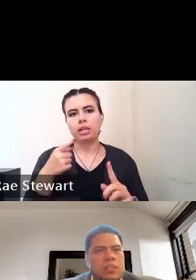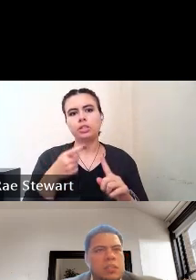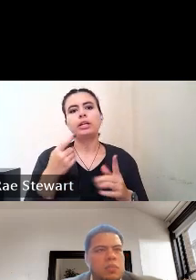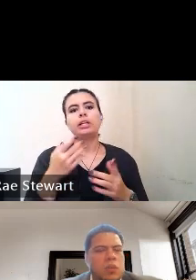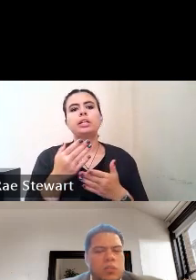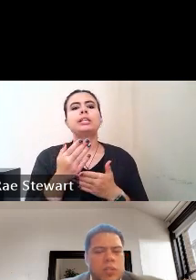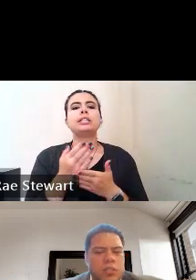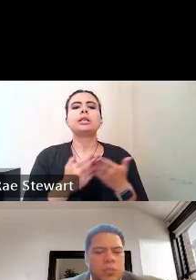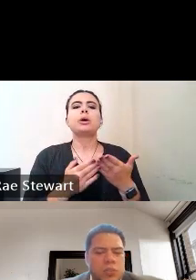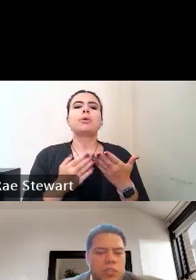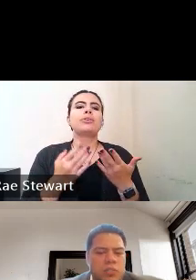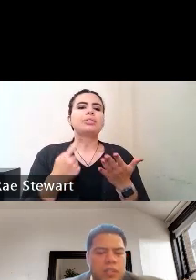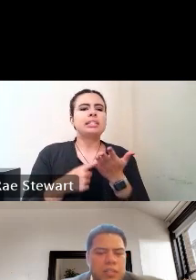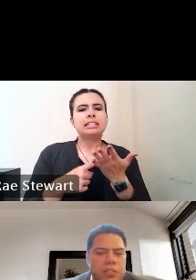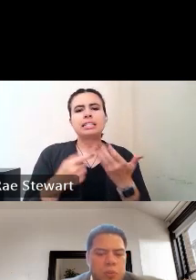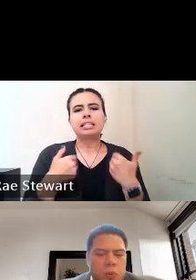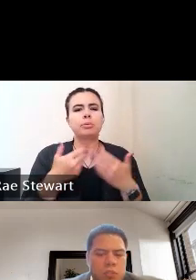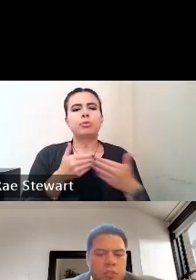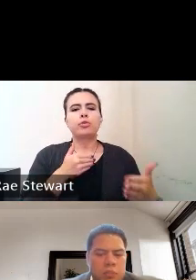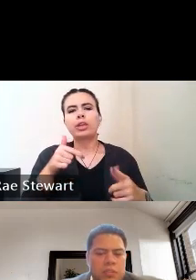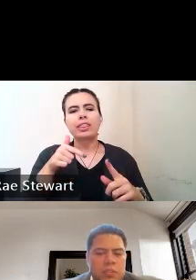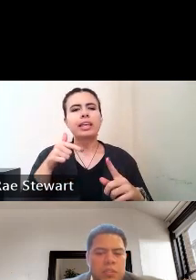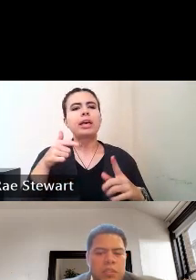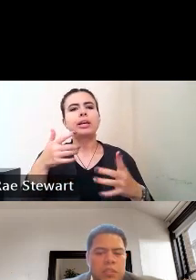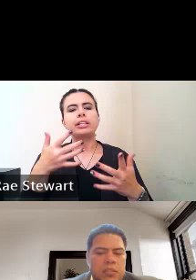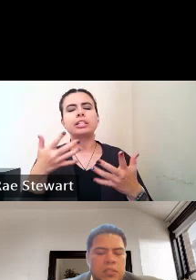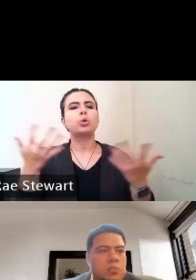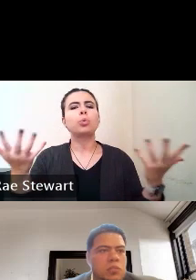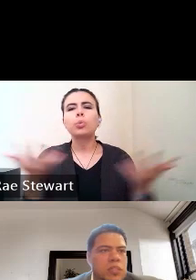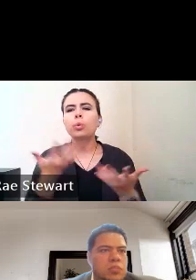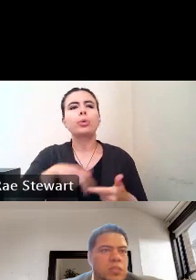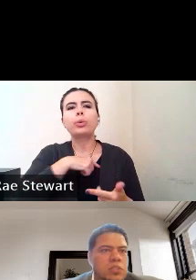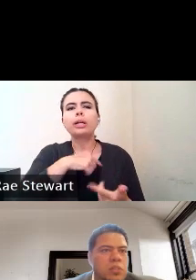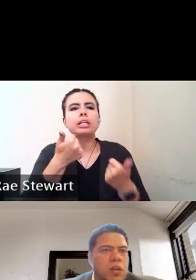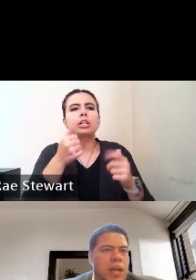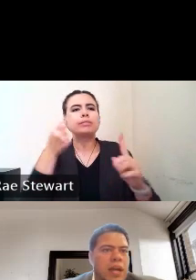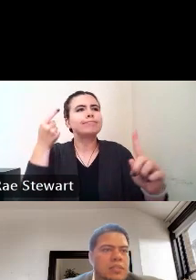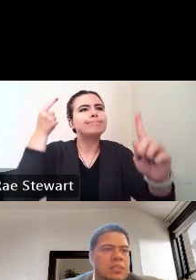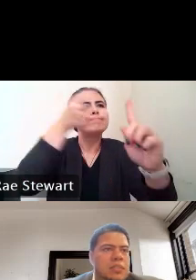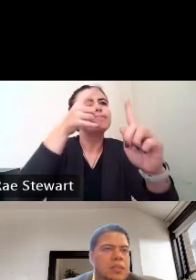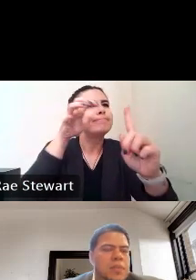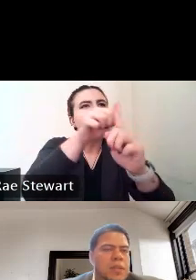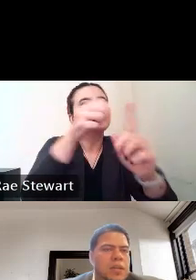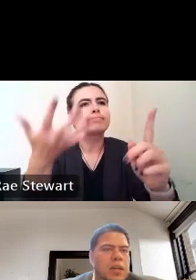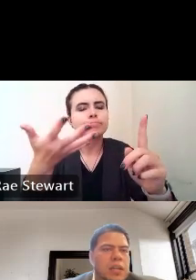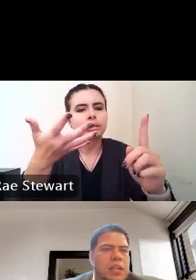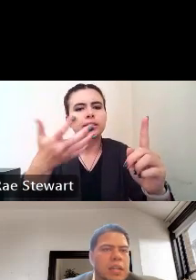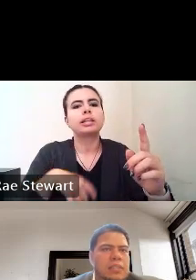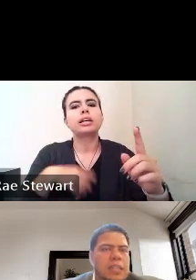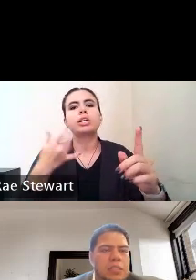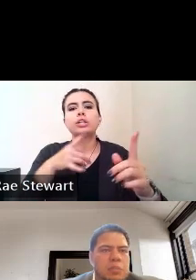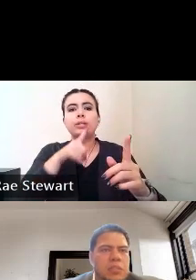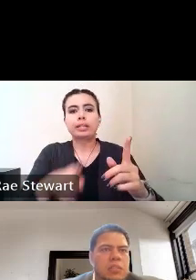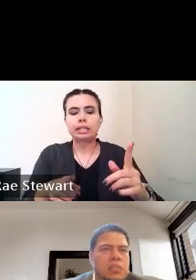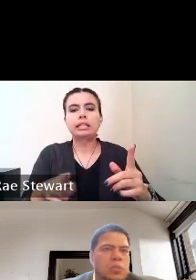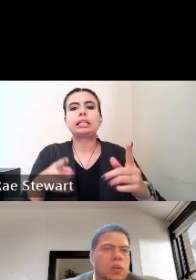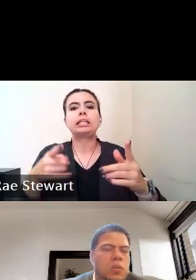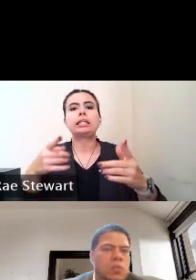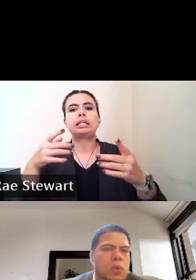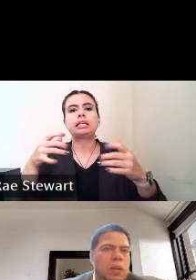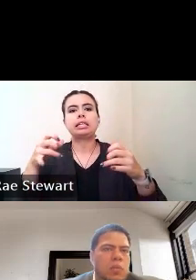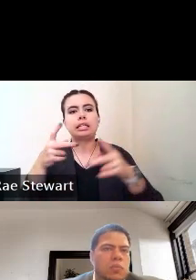what is it that Rural Health is trying to achieve? And at its core is fundamentally system transformation around access, and intended